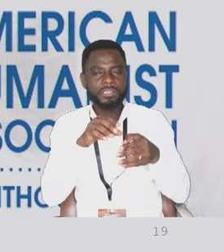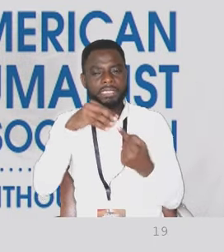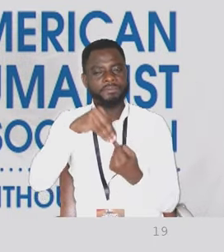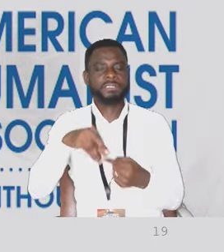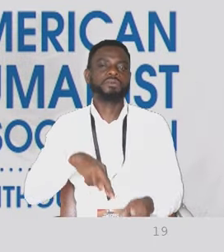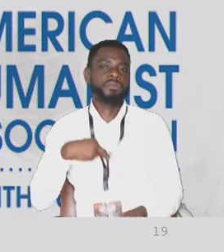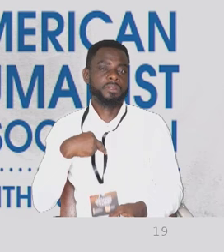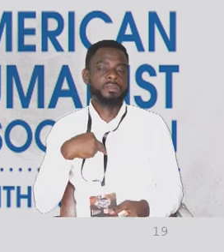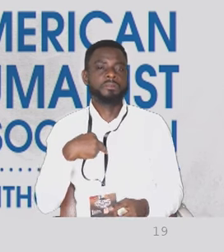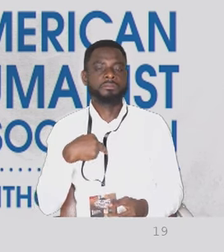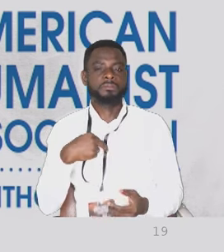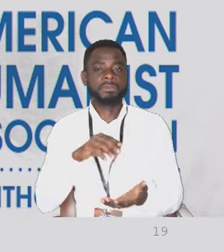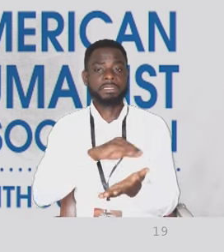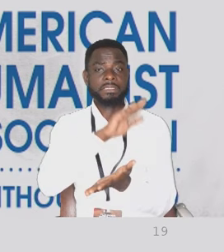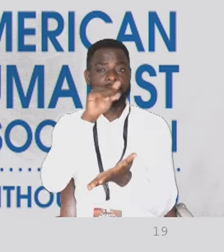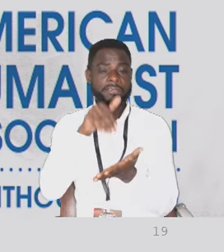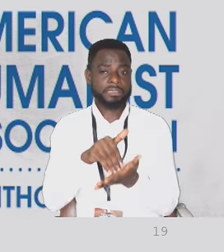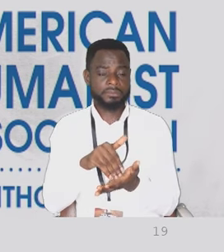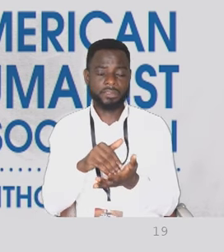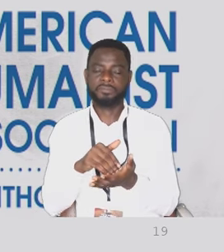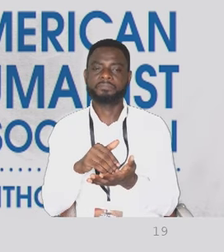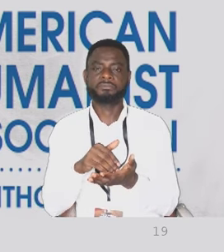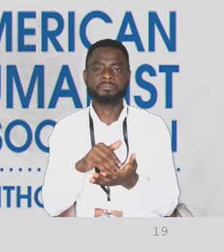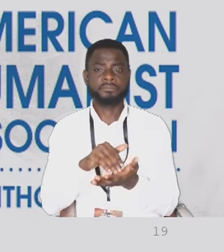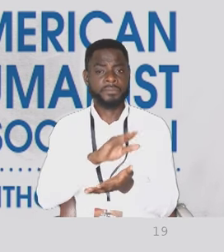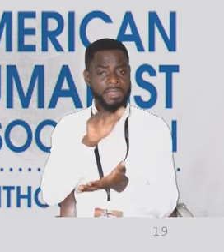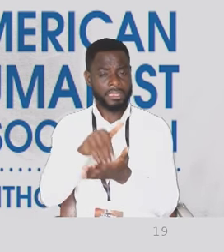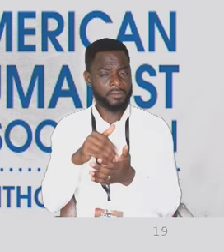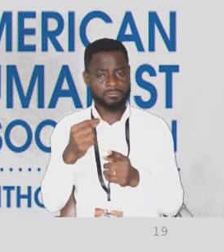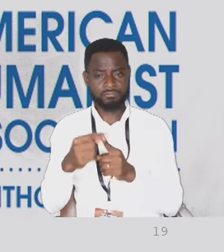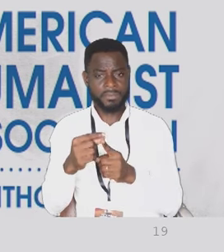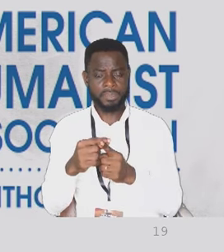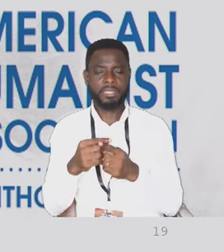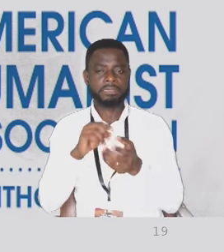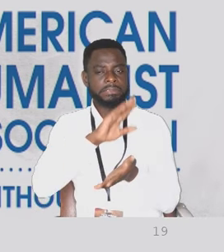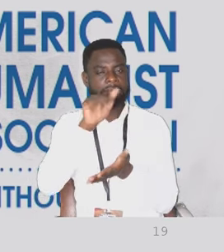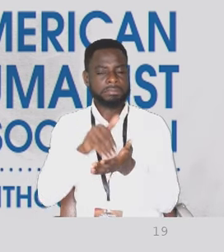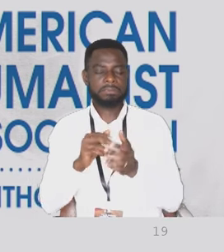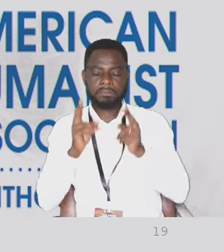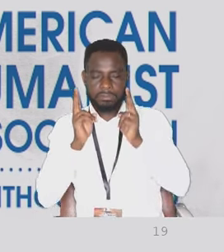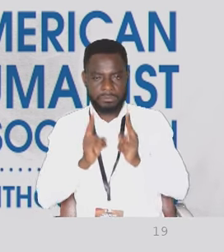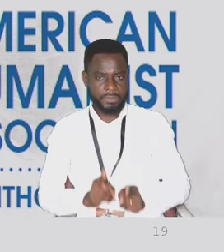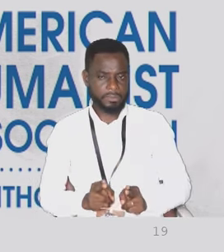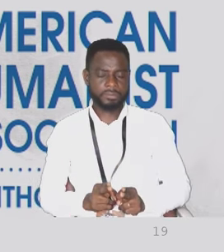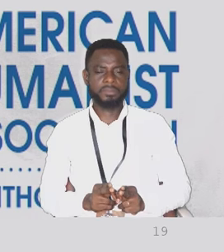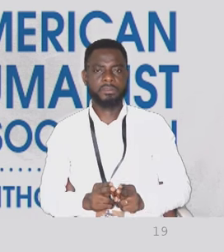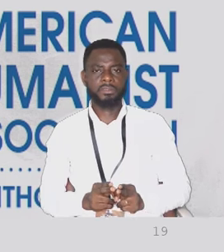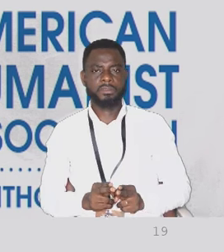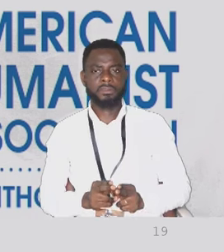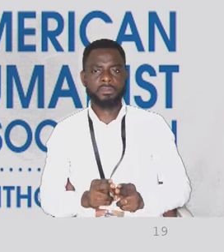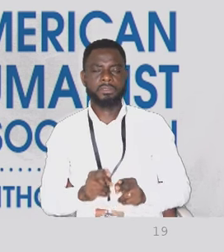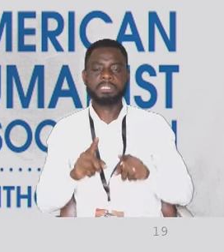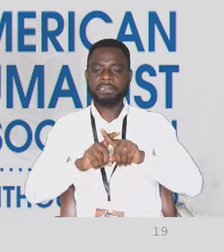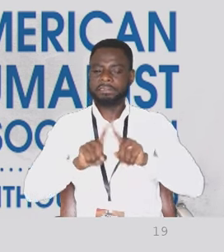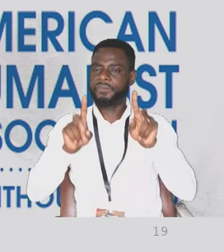center of gravity of secularization is secular humanism. And secular humanism is a different